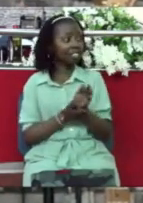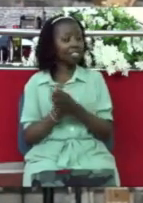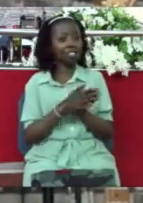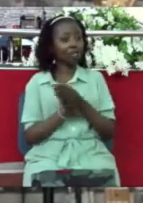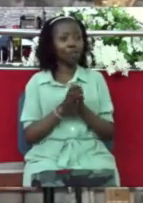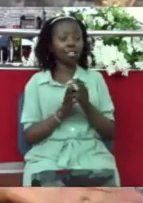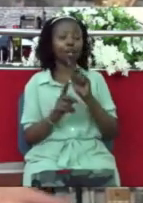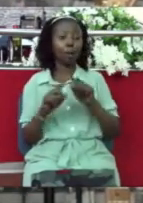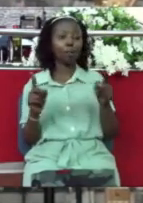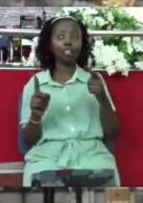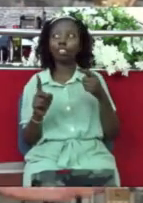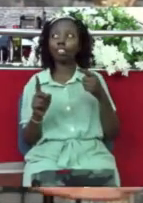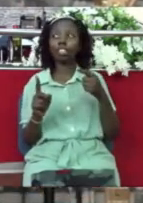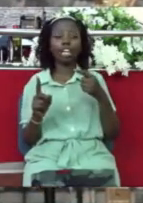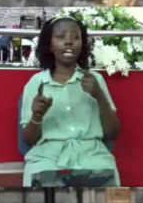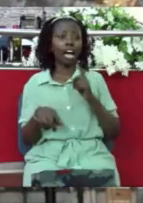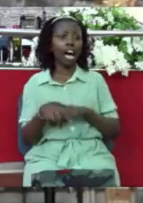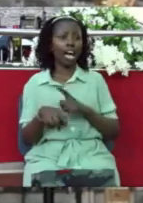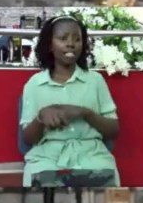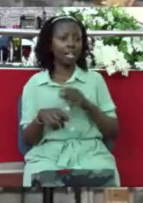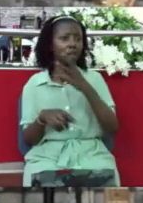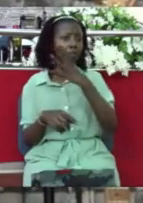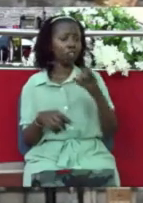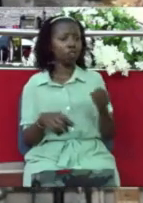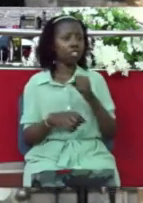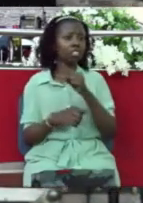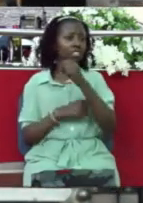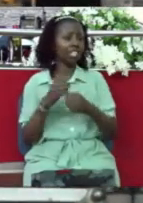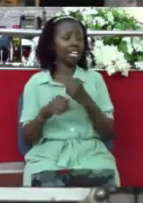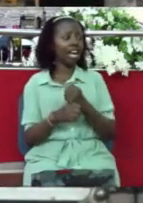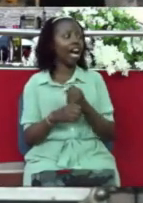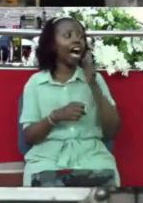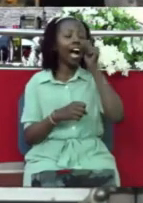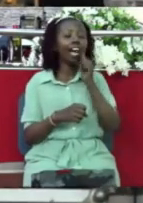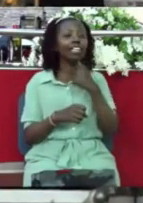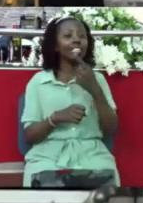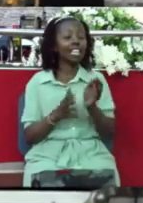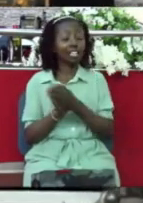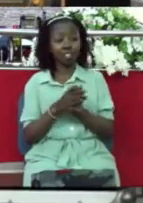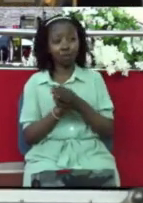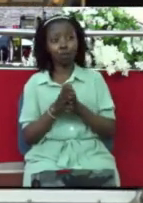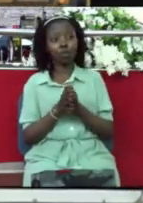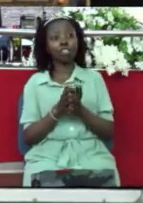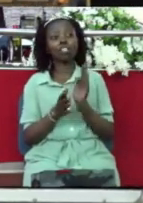wakati hii. Wakati wa 40 years, kuna ka story ametuambia. When we had 40 years, there's a story she told